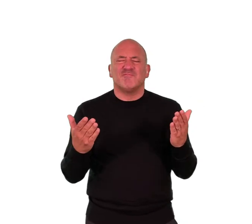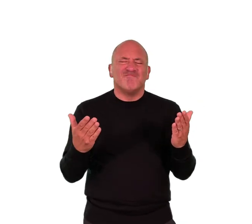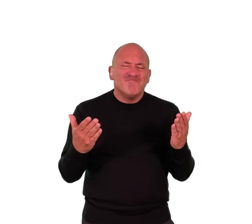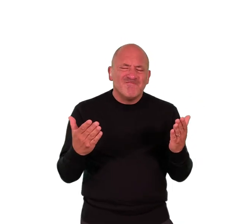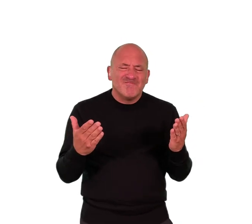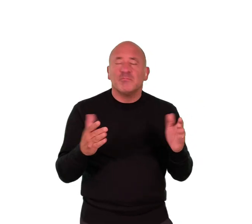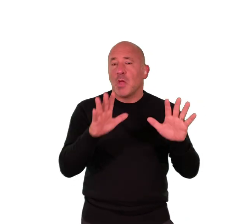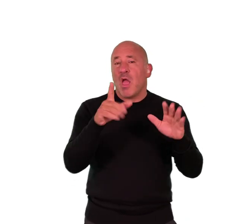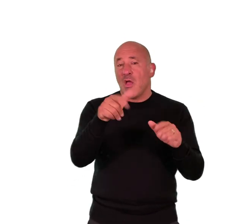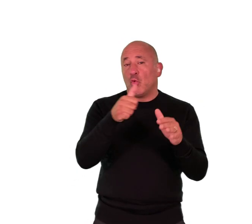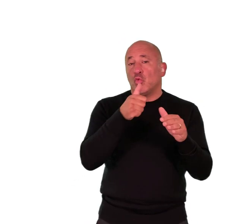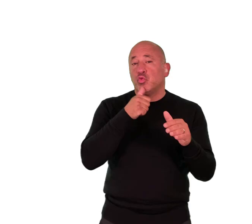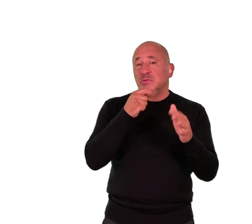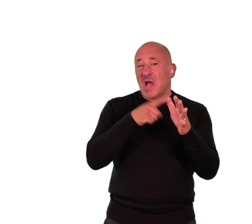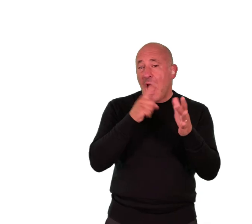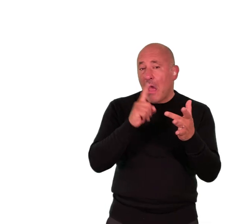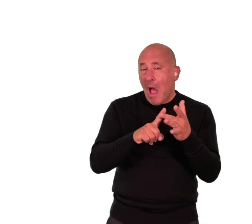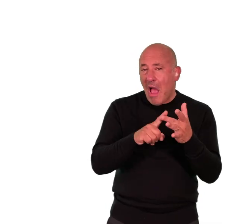rather than being unique.